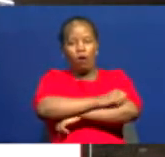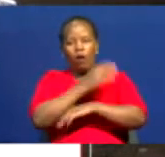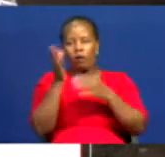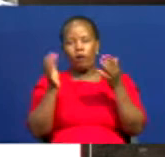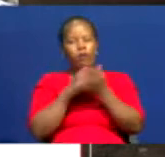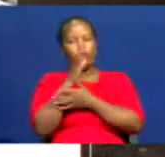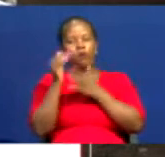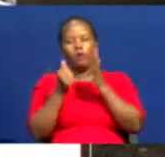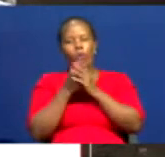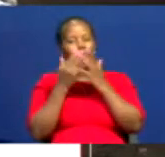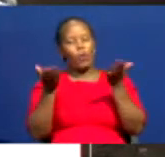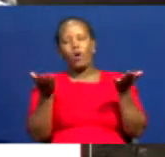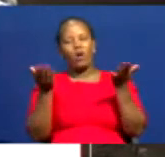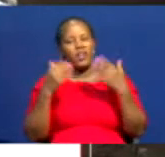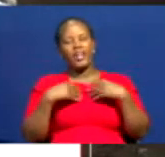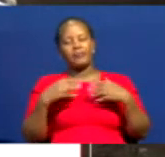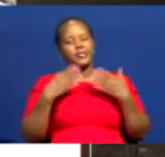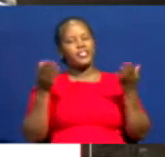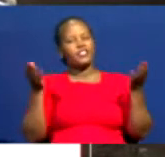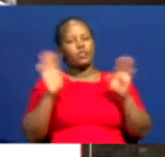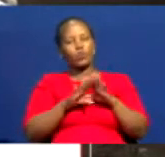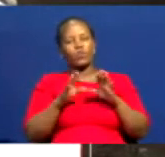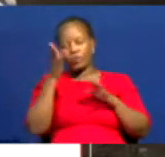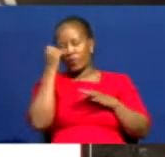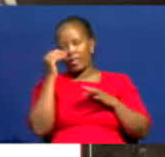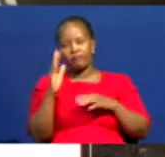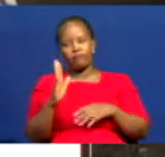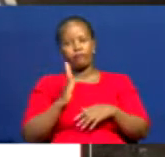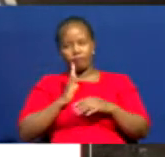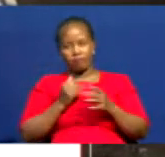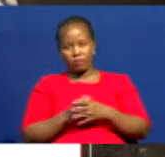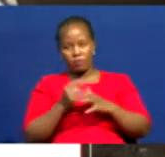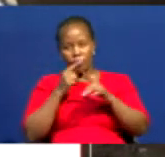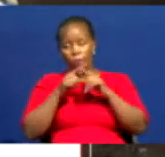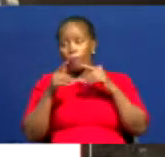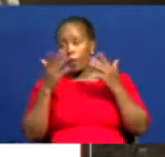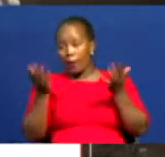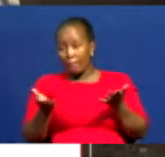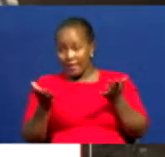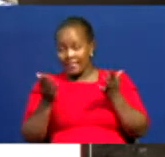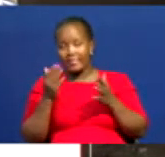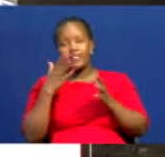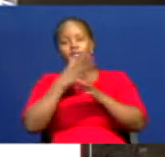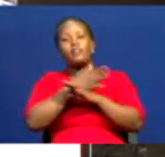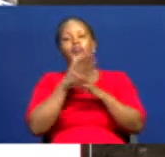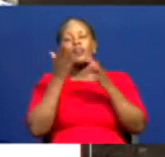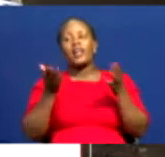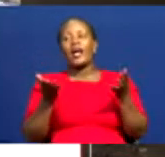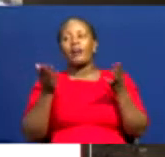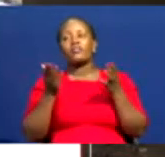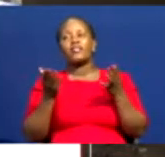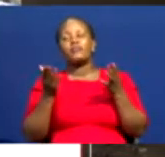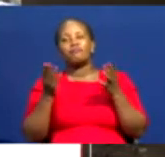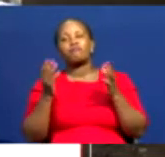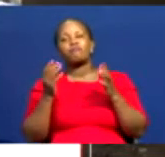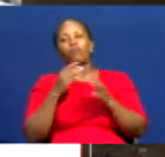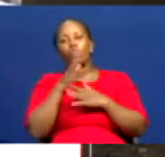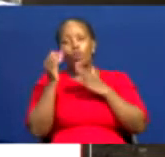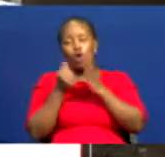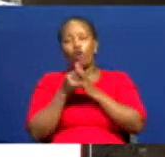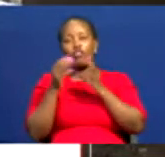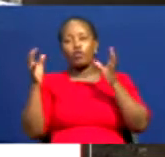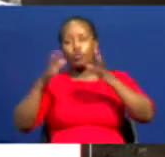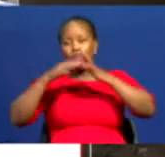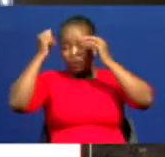them were closed because of insecurity. But immediately, those forces were